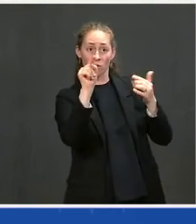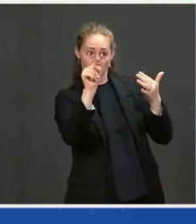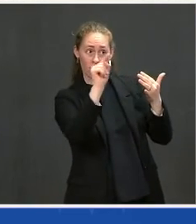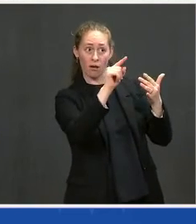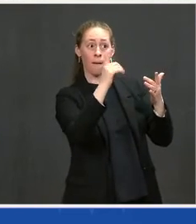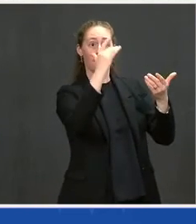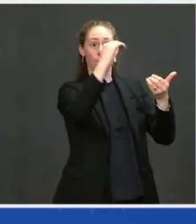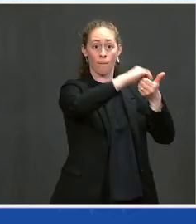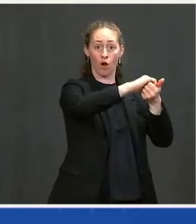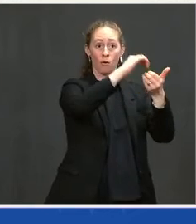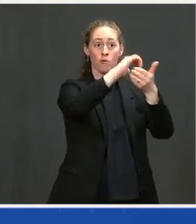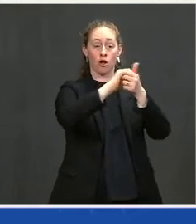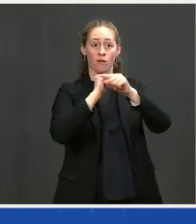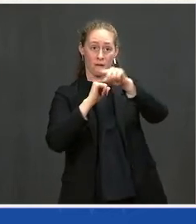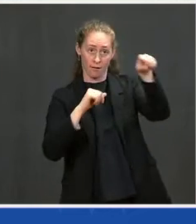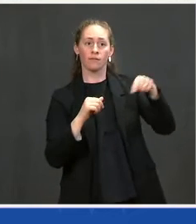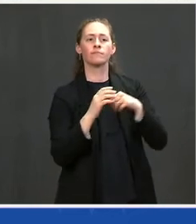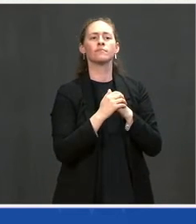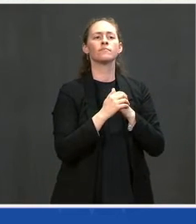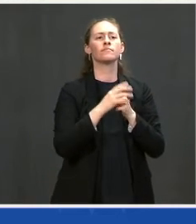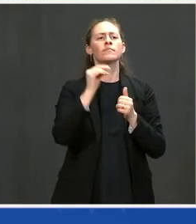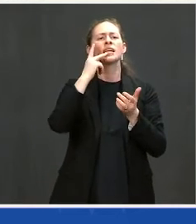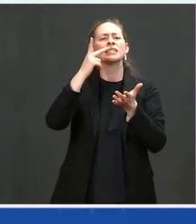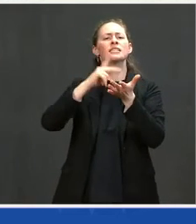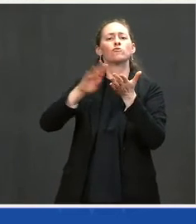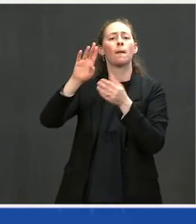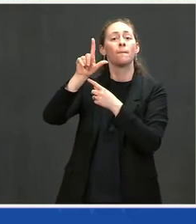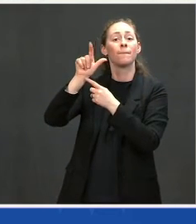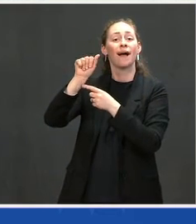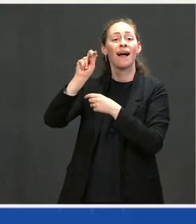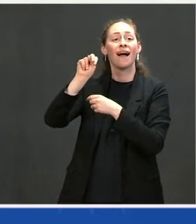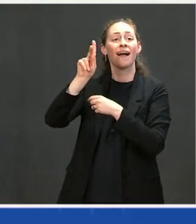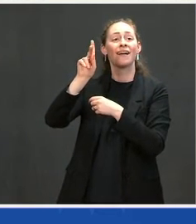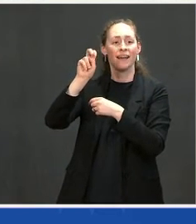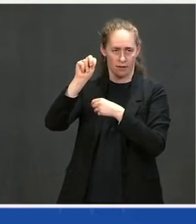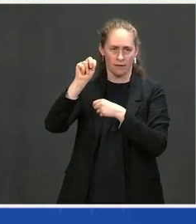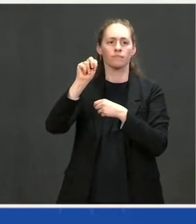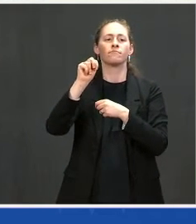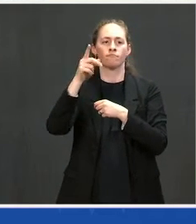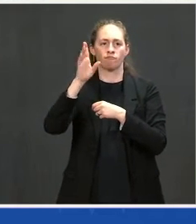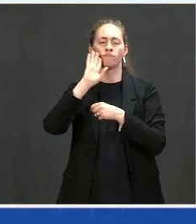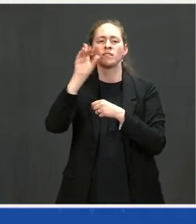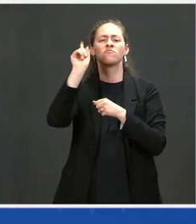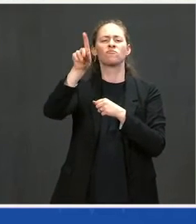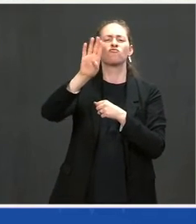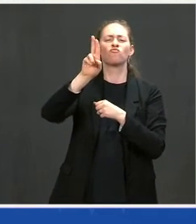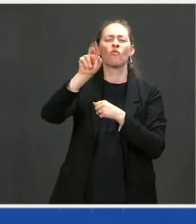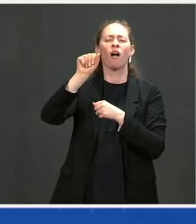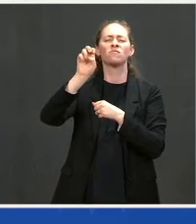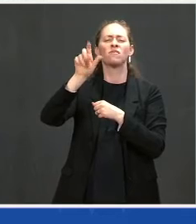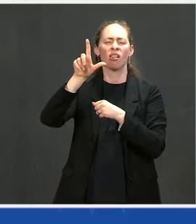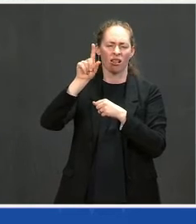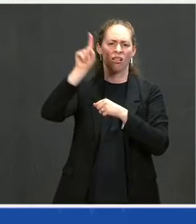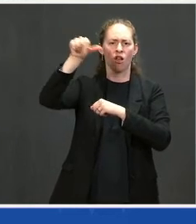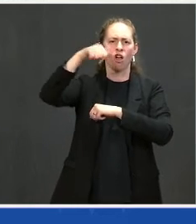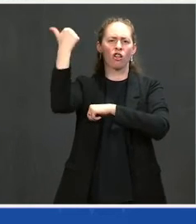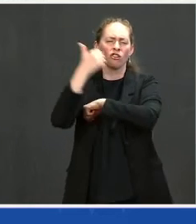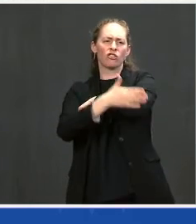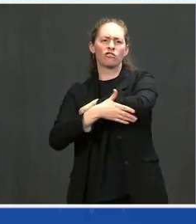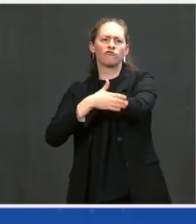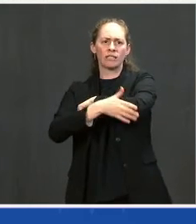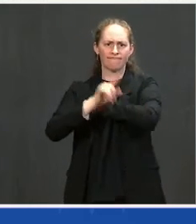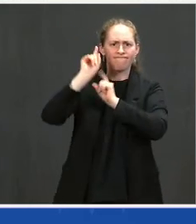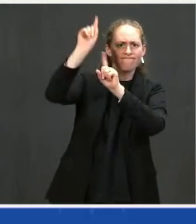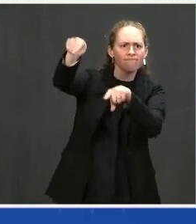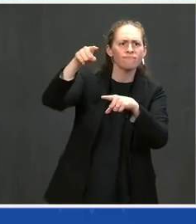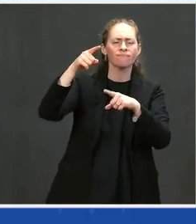Blinken is meeting in Brussels this week with our NATO allies, particularly those who have forces there.